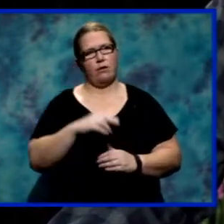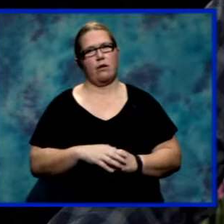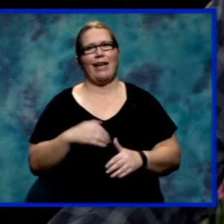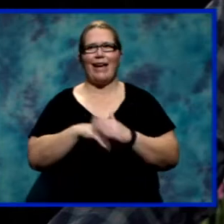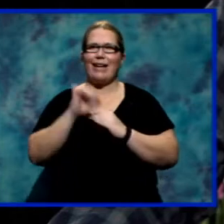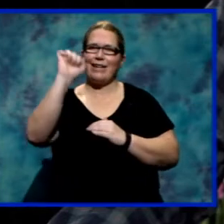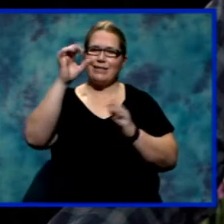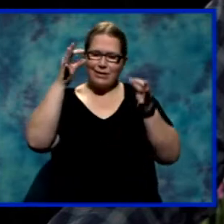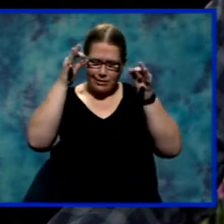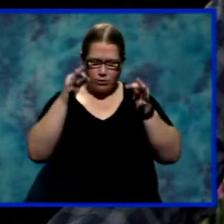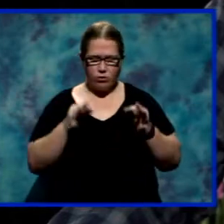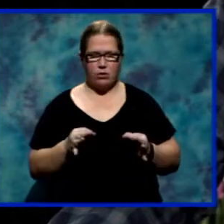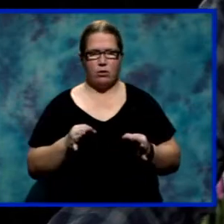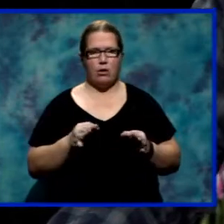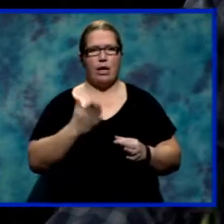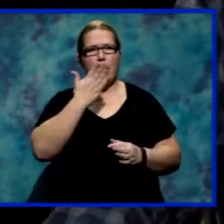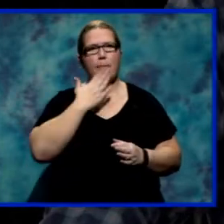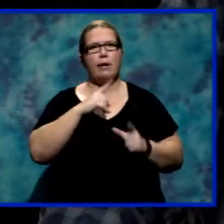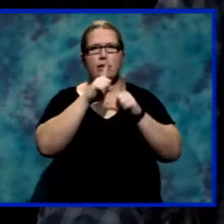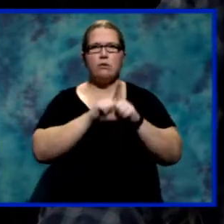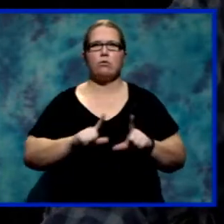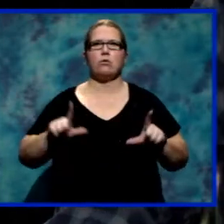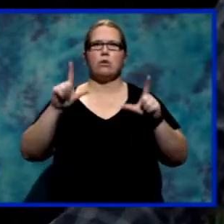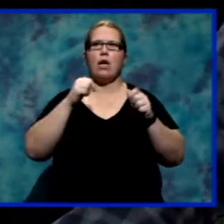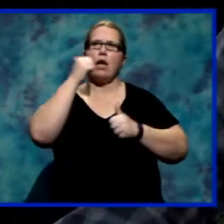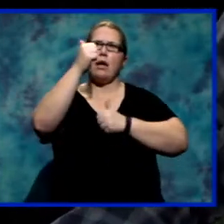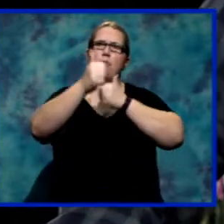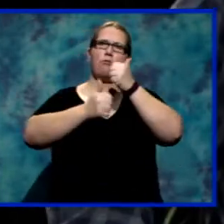decision. And please, Lord, I pray as a pastor,